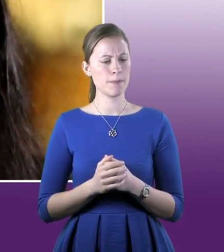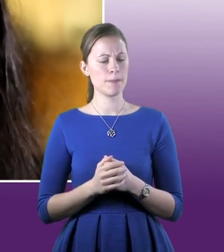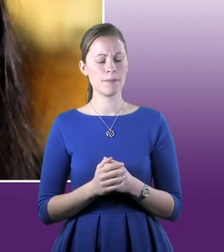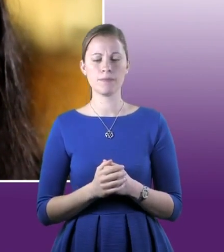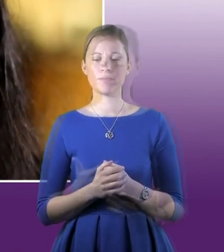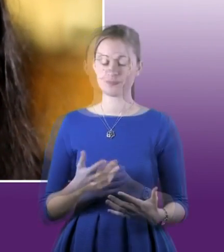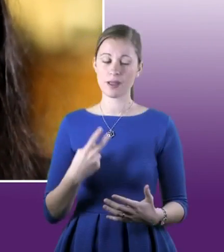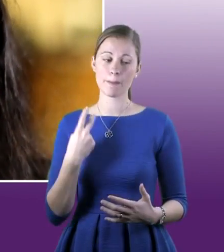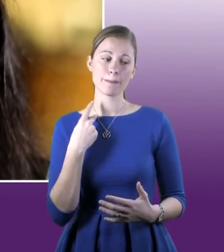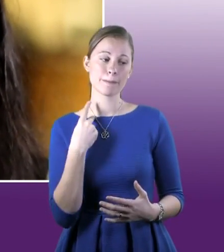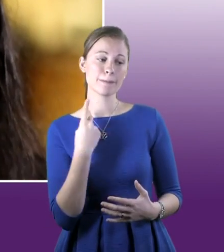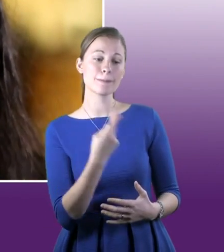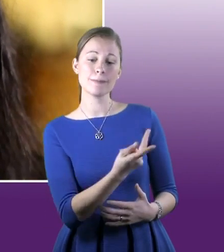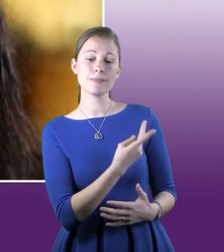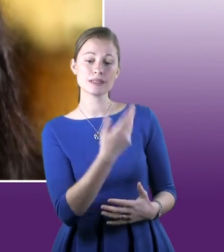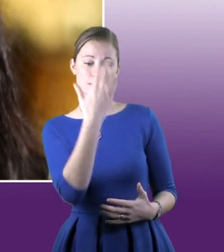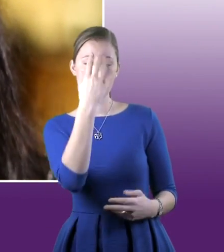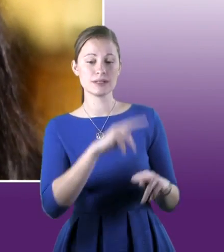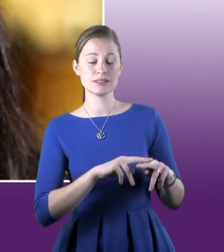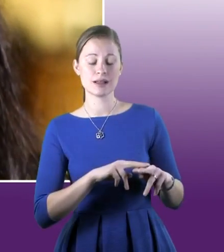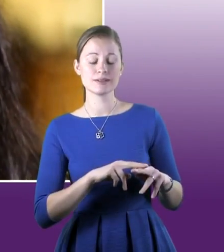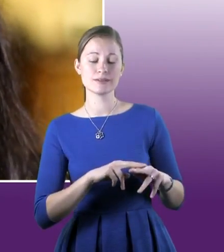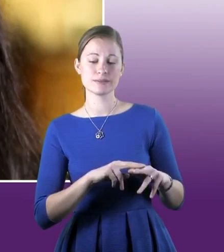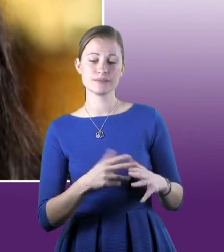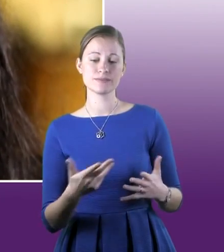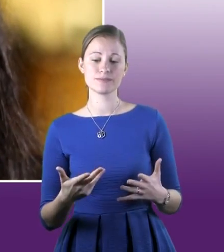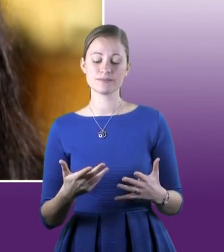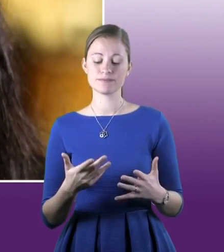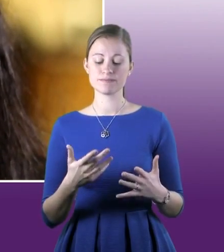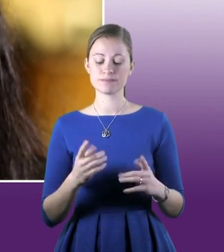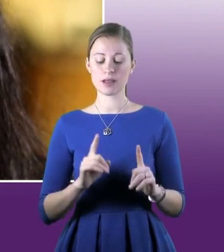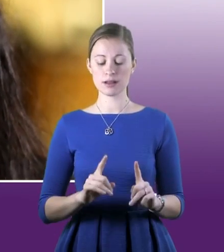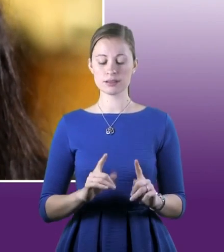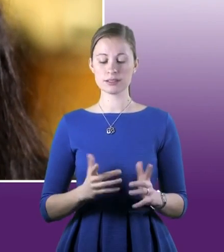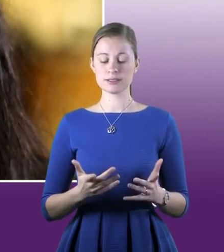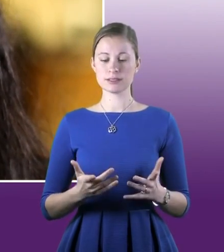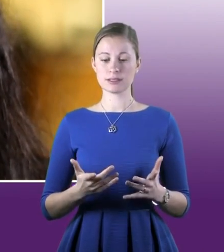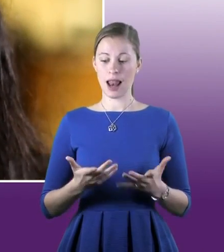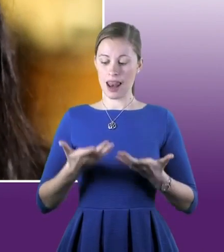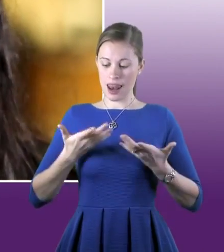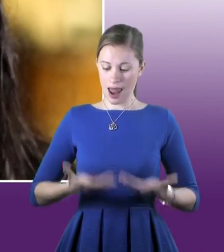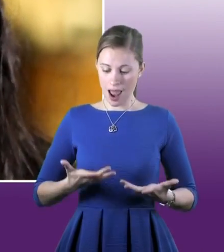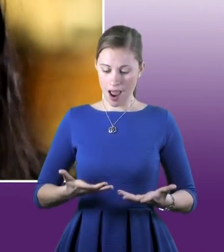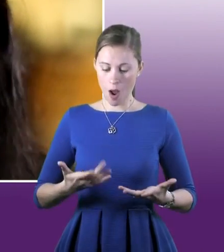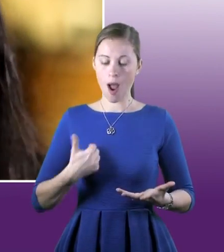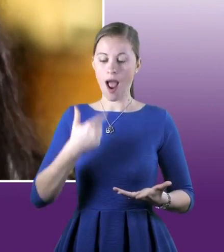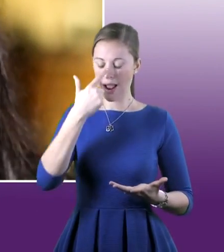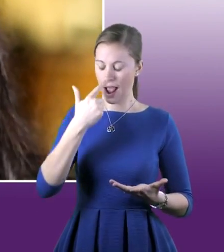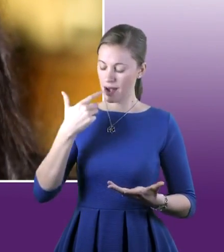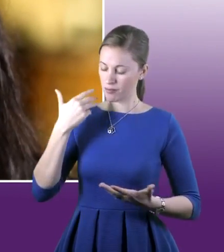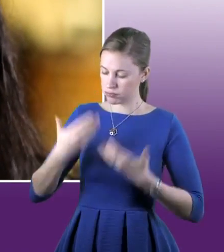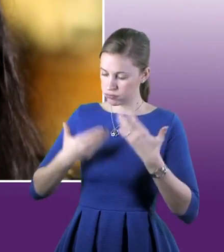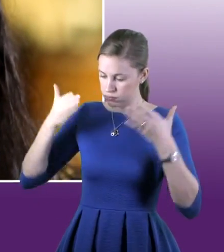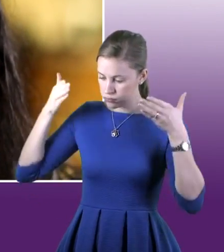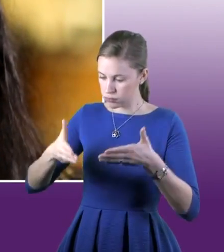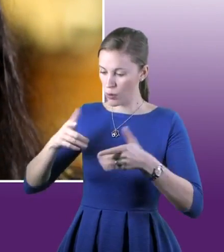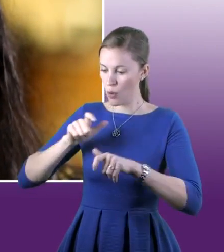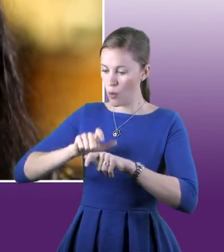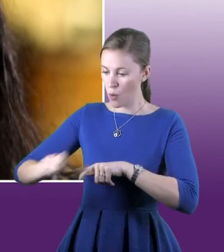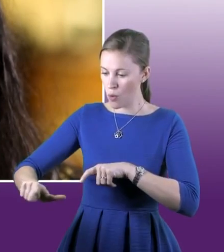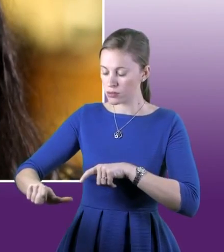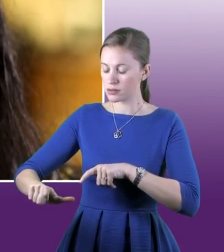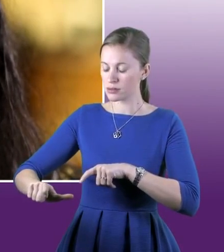But now I can do my course and I can be myself